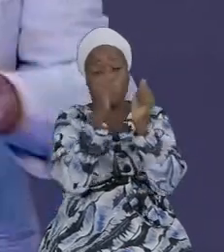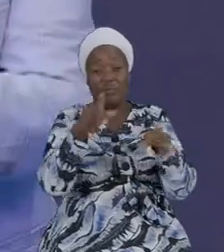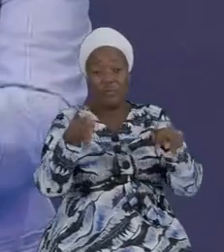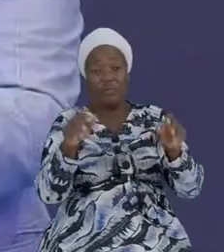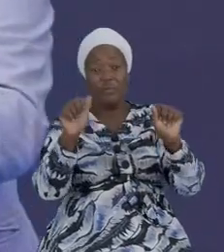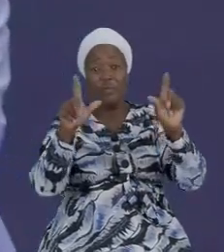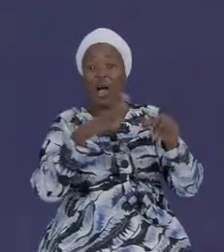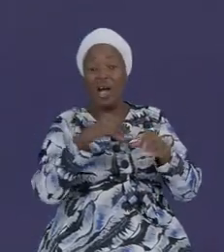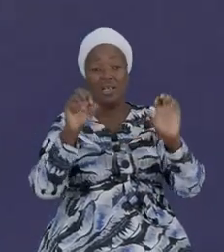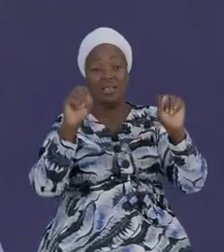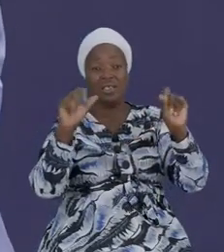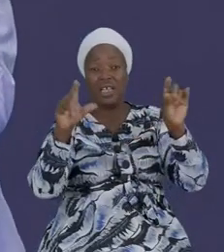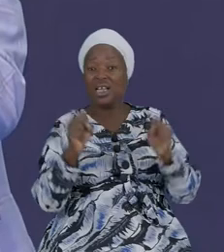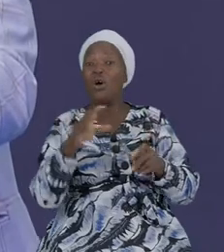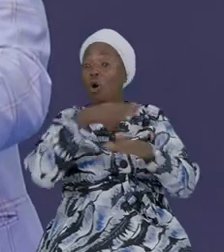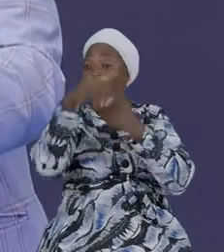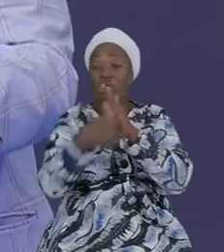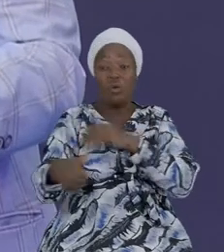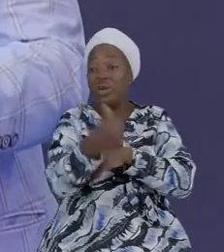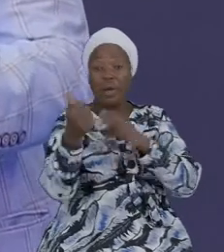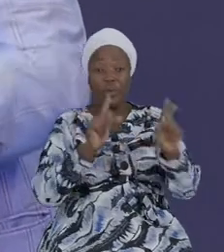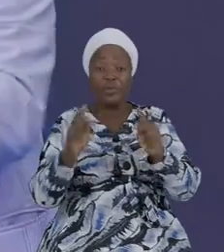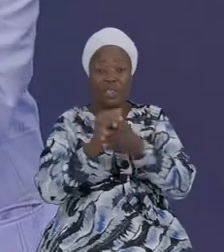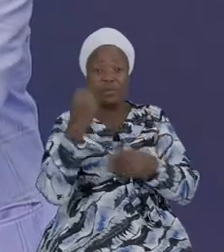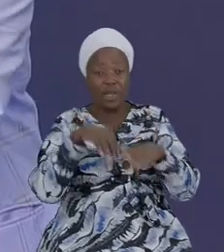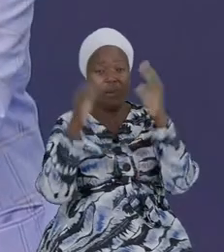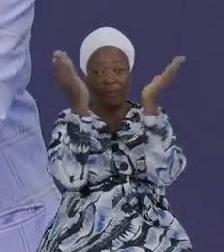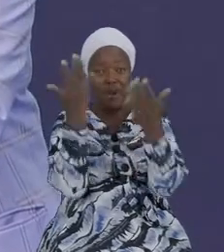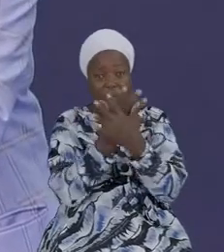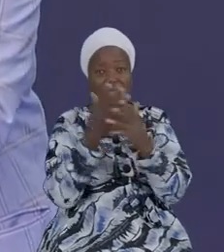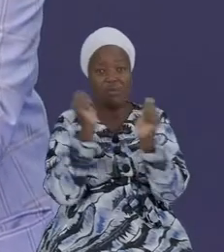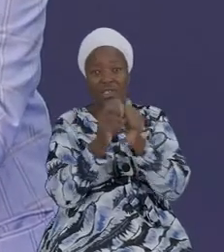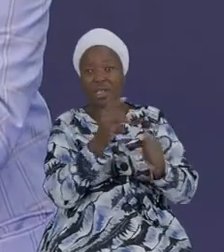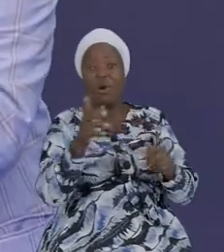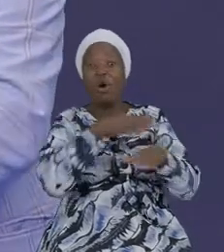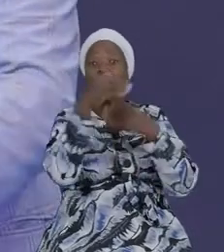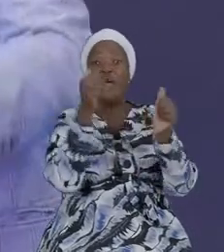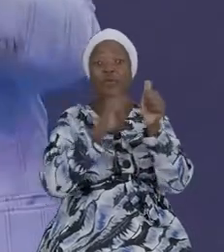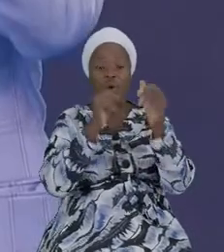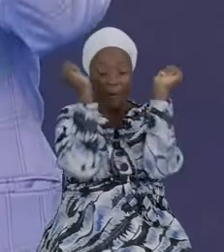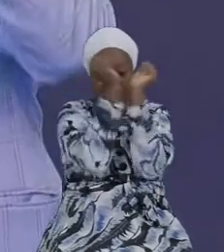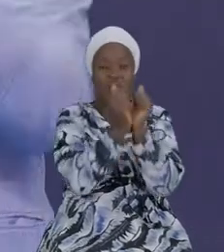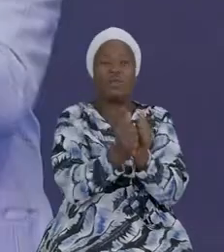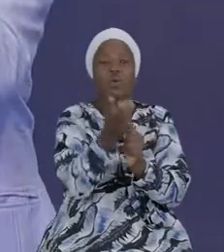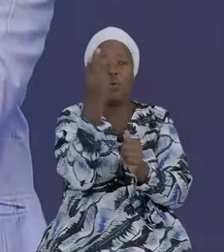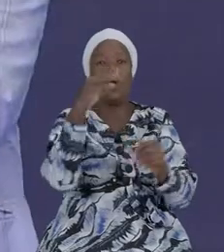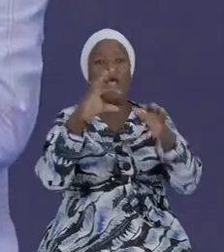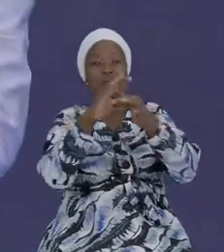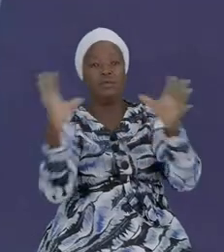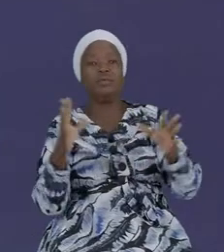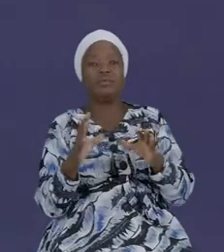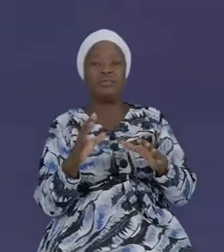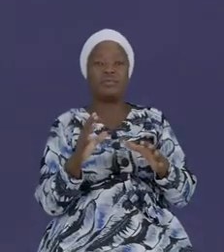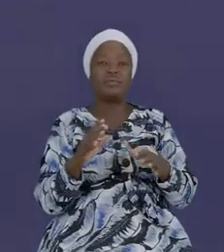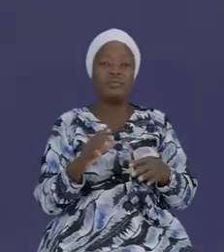of Silas, all the other people that were in the prison, everyone's bands were loose.